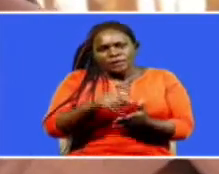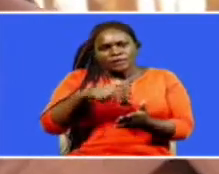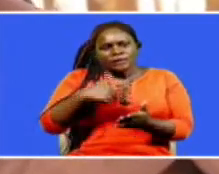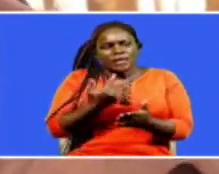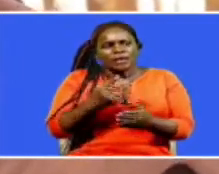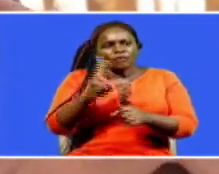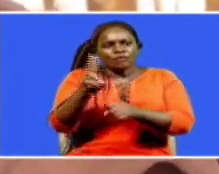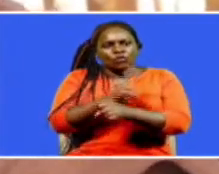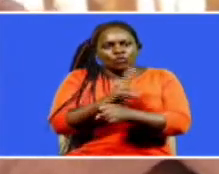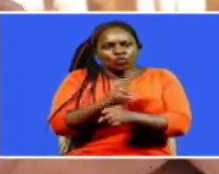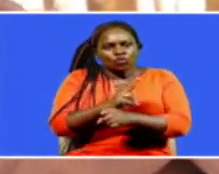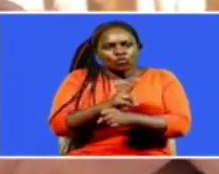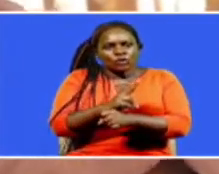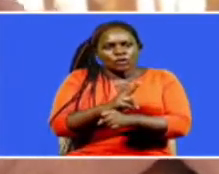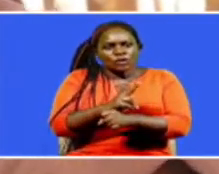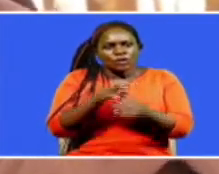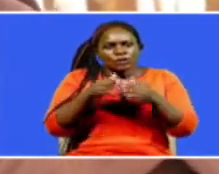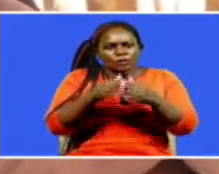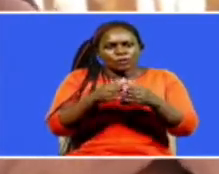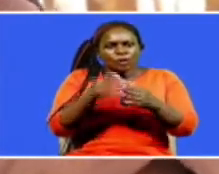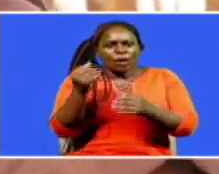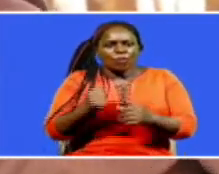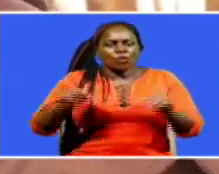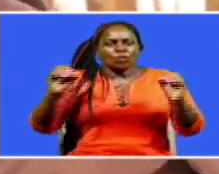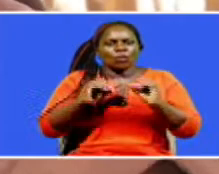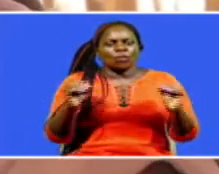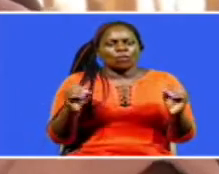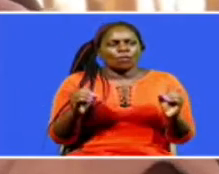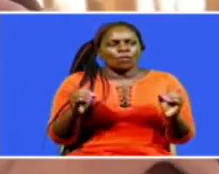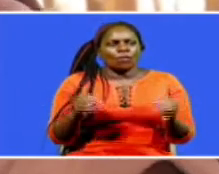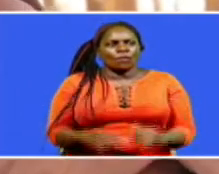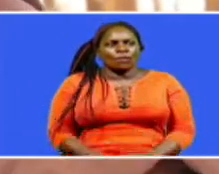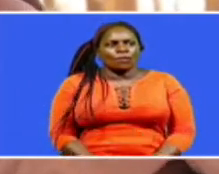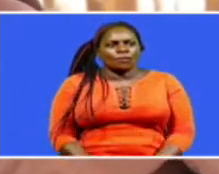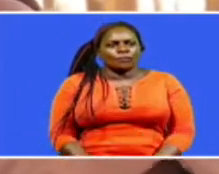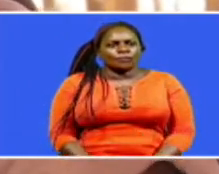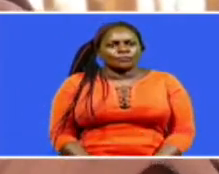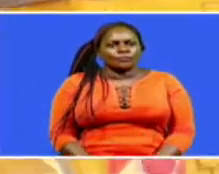supposed to use Maslahi in sexual abuse cases.